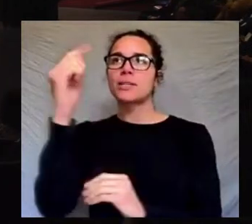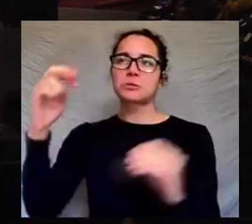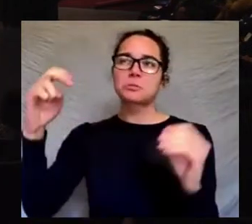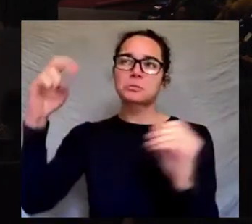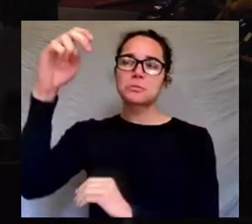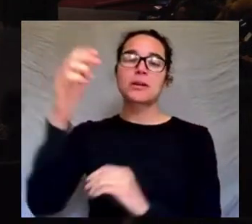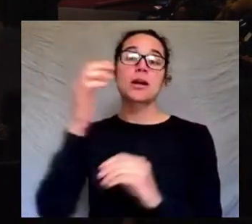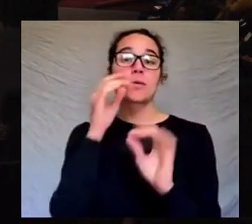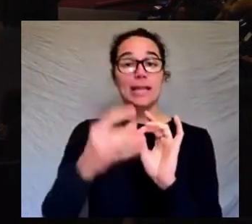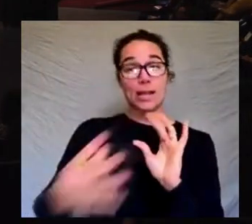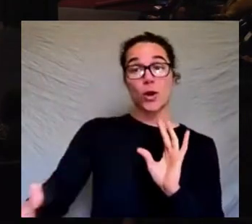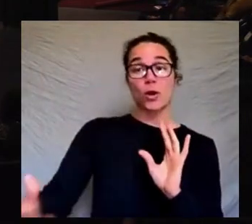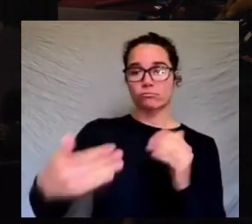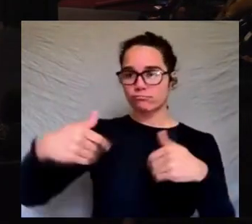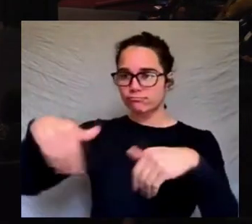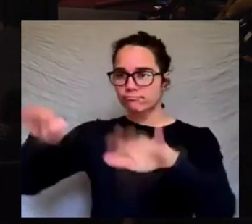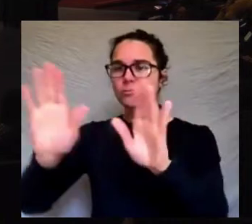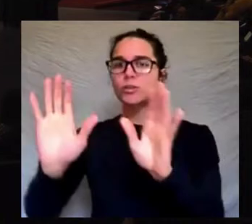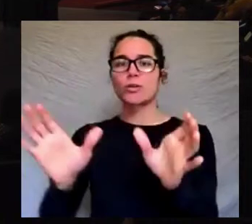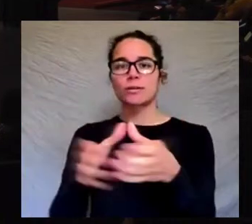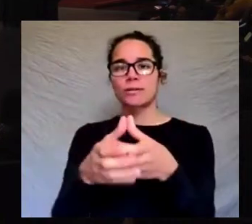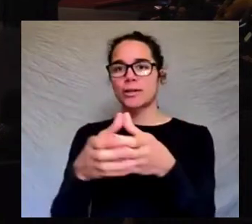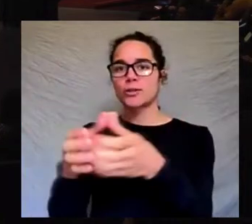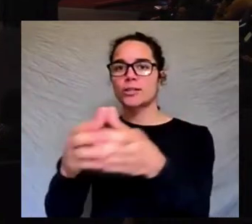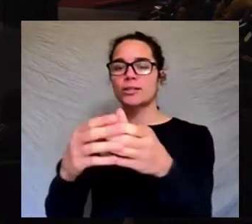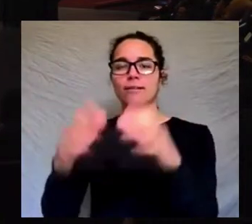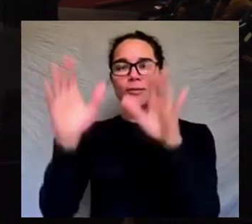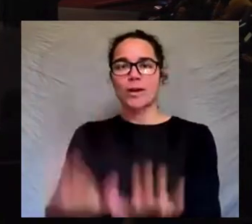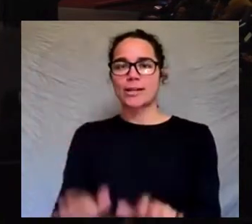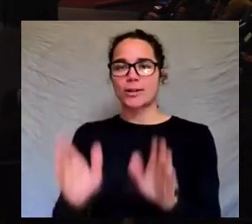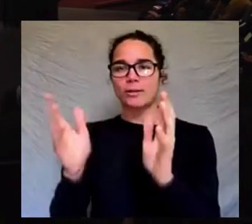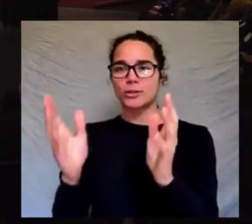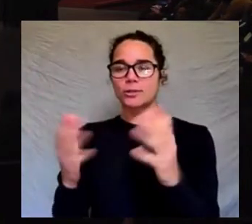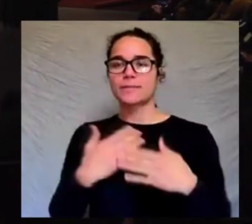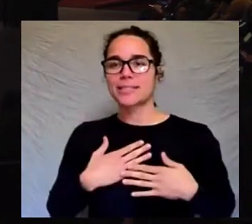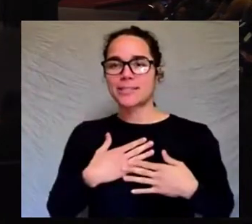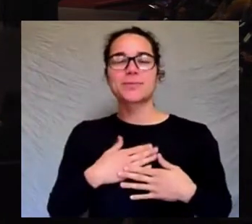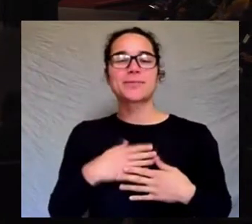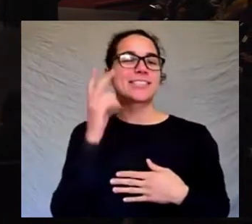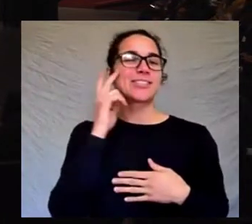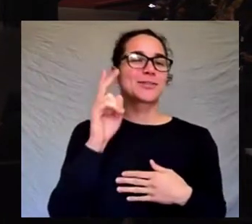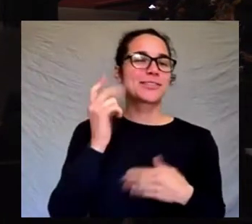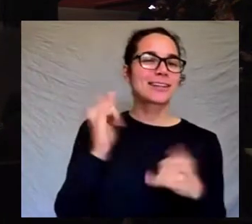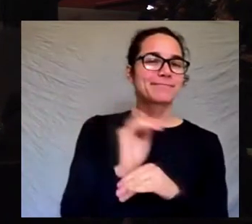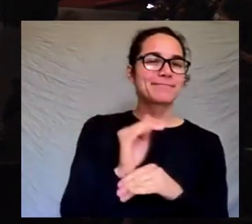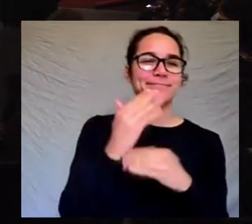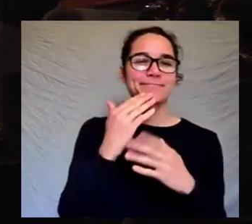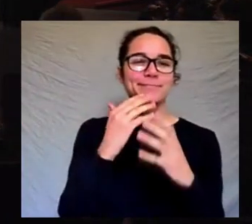and go to your breakout session and have great conversations. See you tonight. Thank you so much.